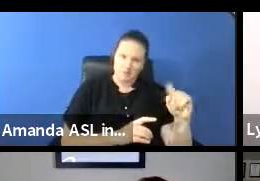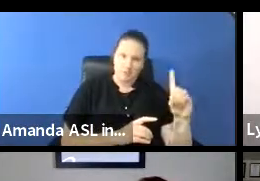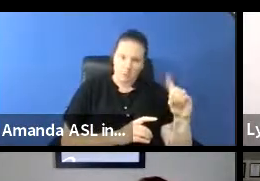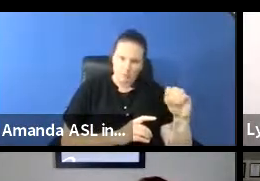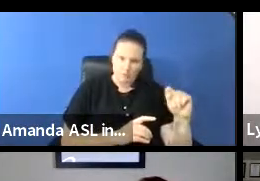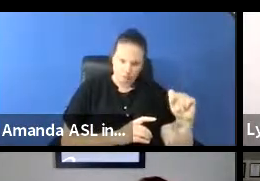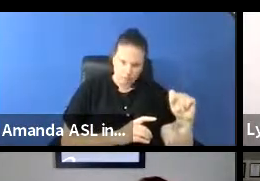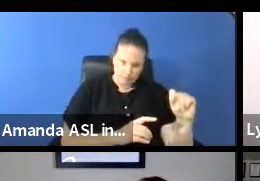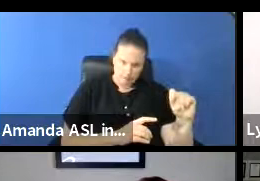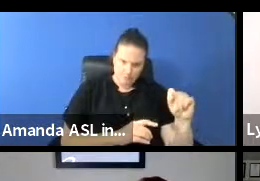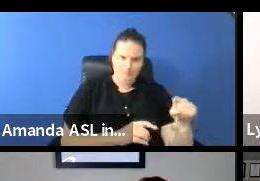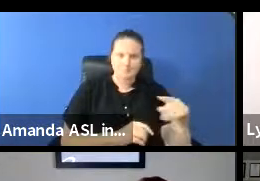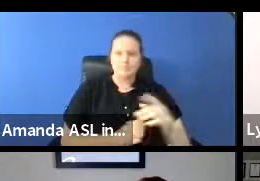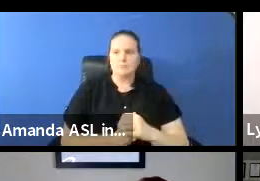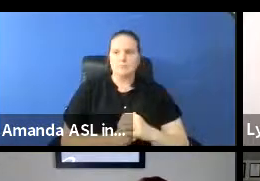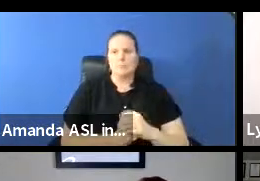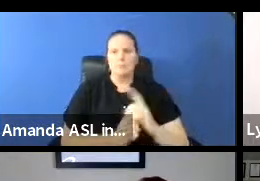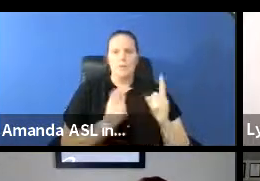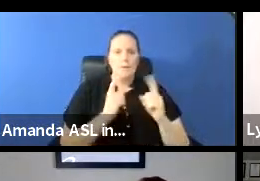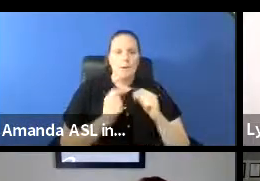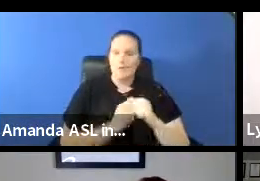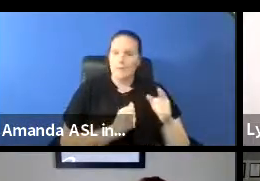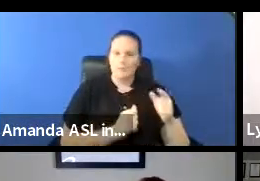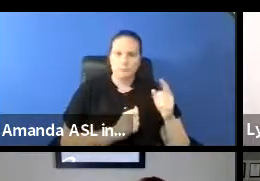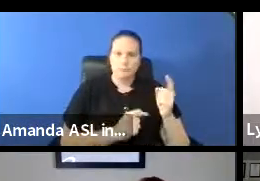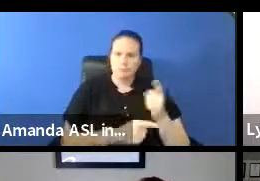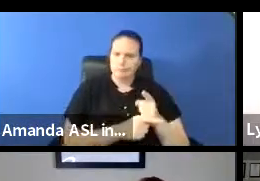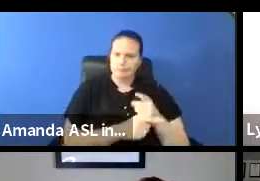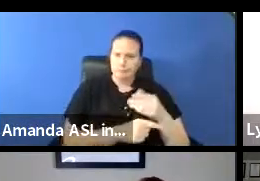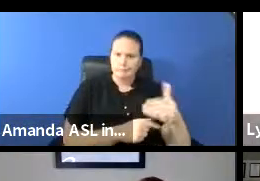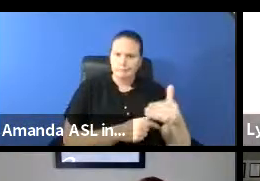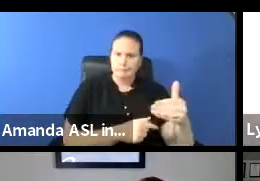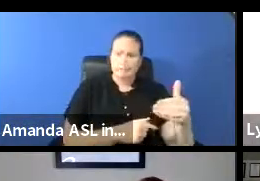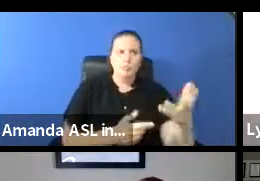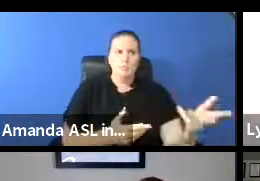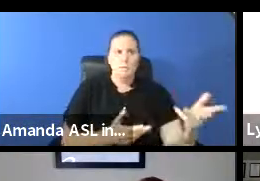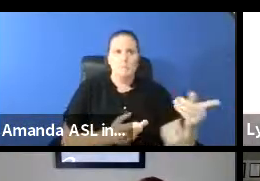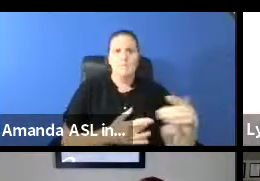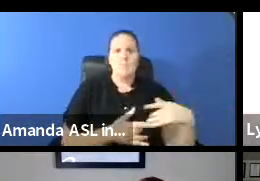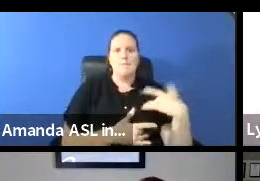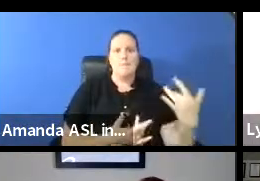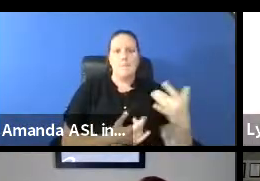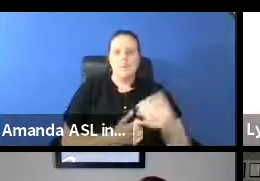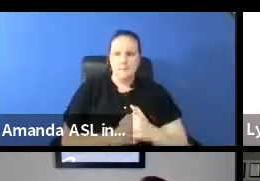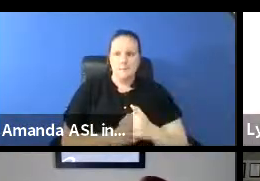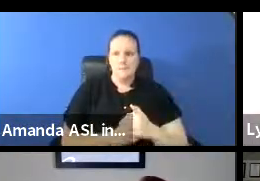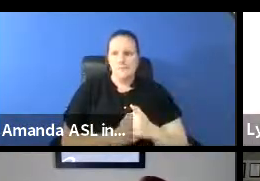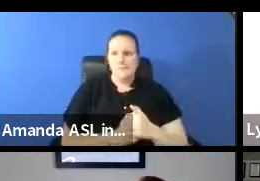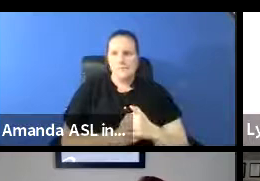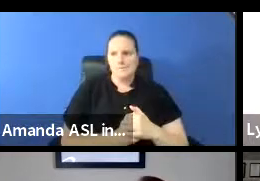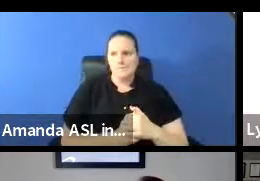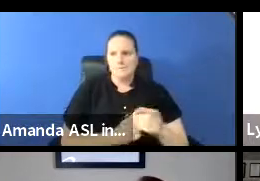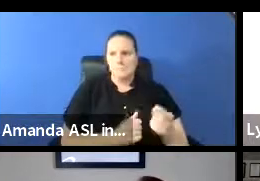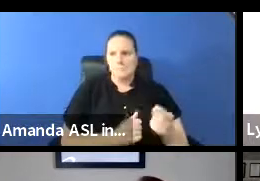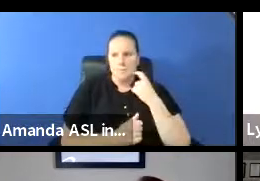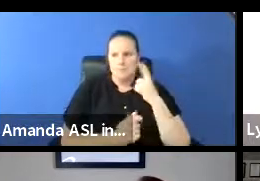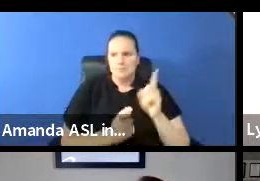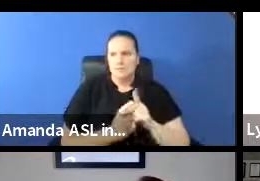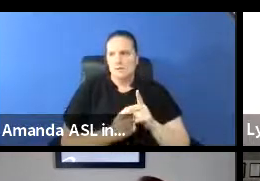So we talk to them on a regular basis about what's going on. As a matter of fact, we just met